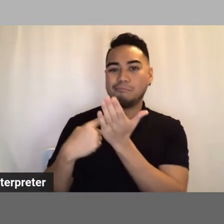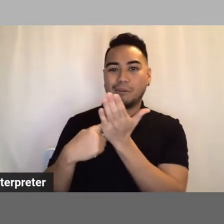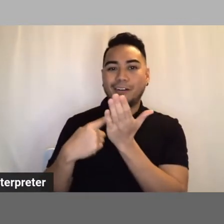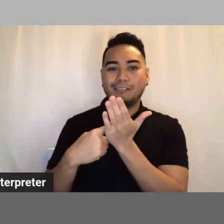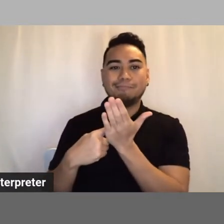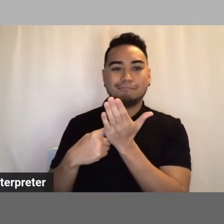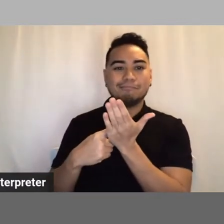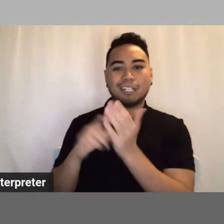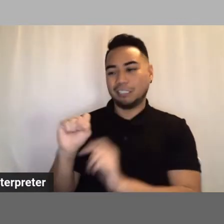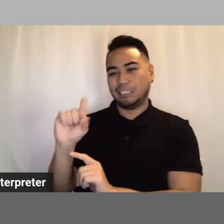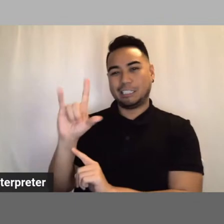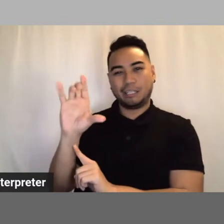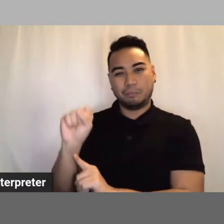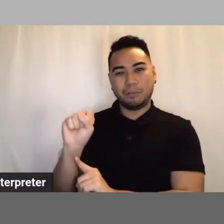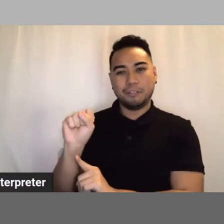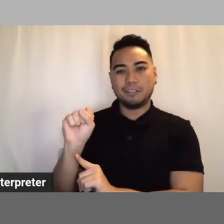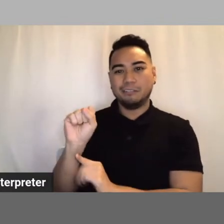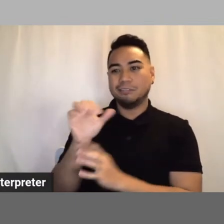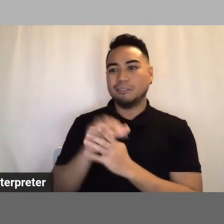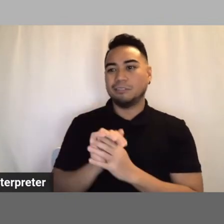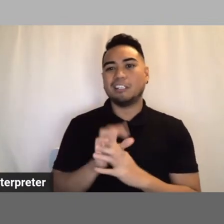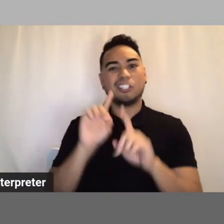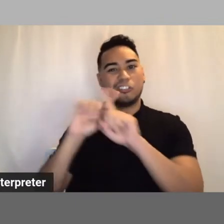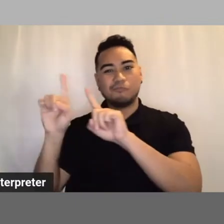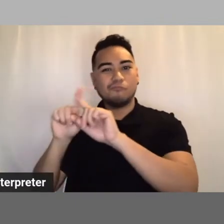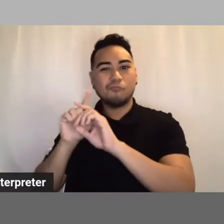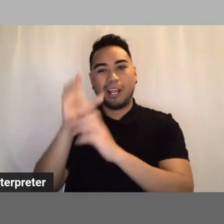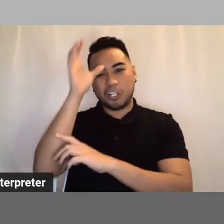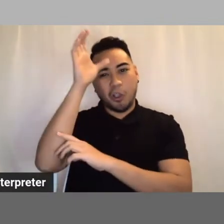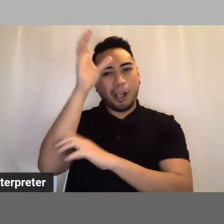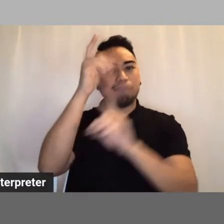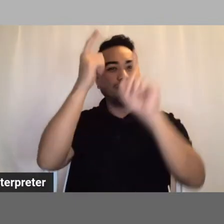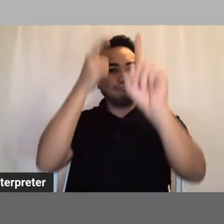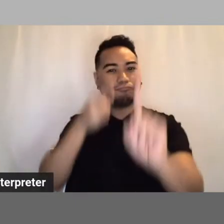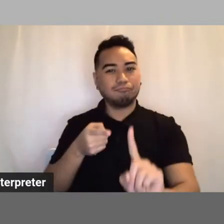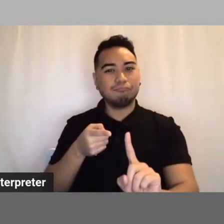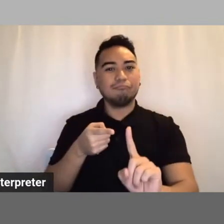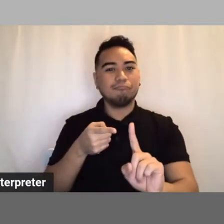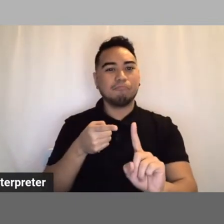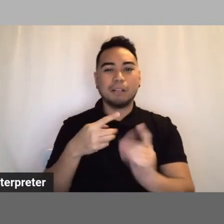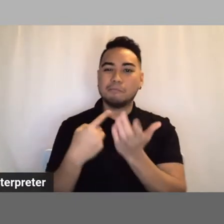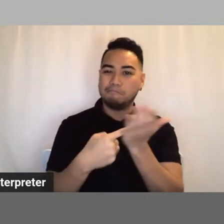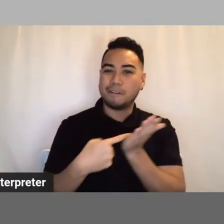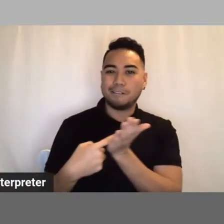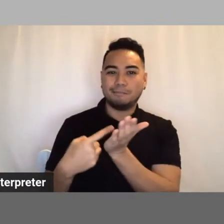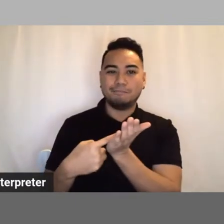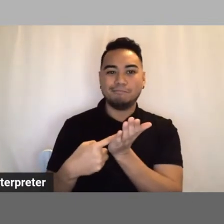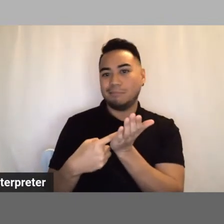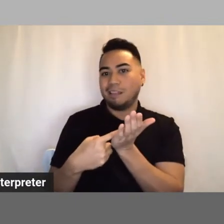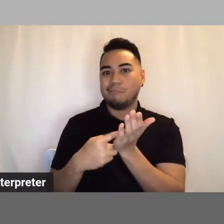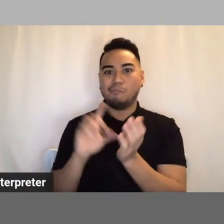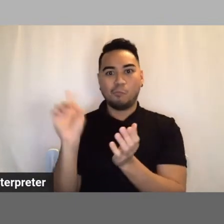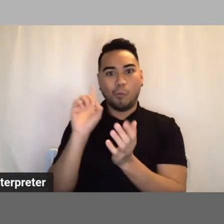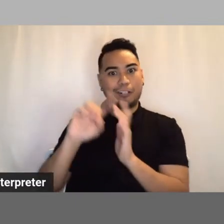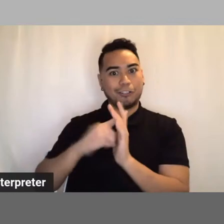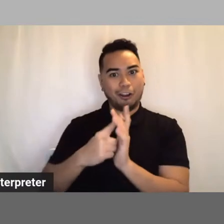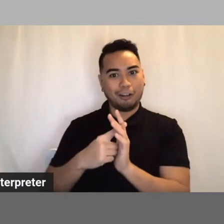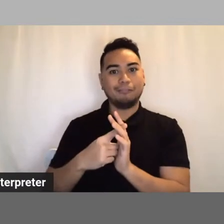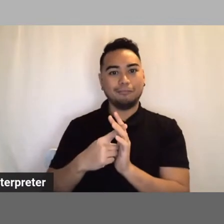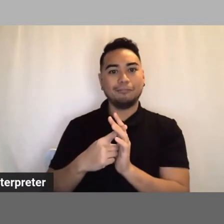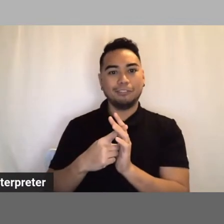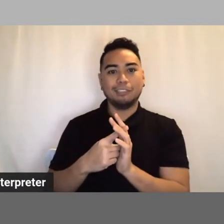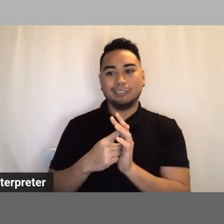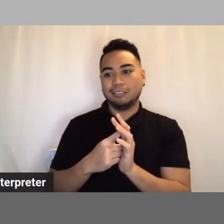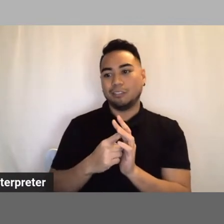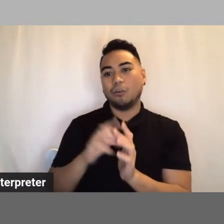the syllabus, introduce the concepts to you, and talk about where this came from. The Convergence